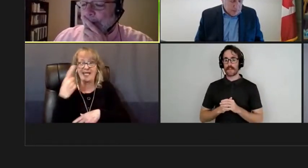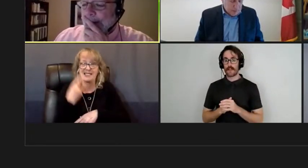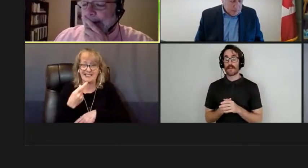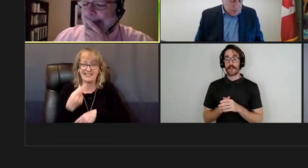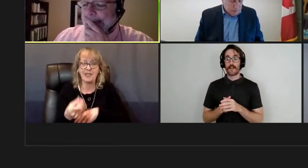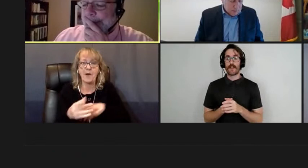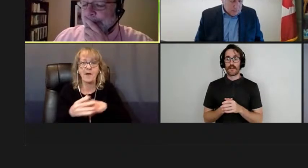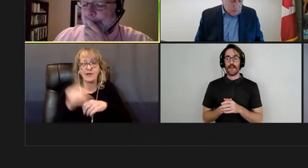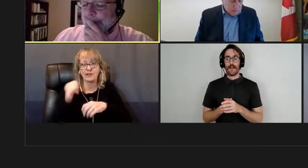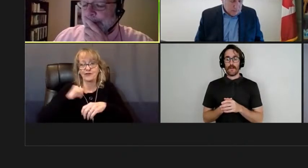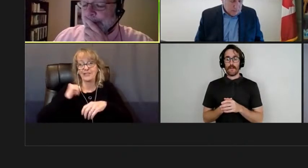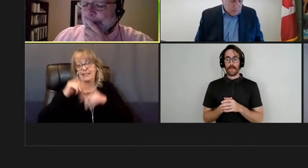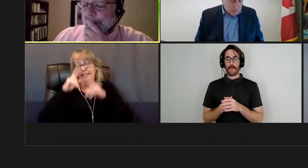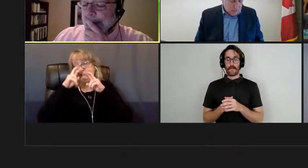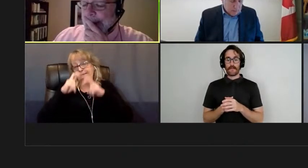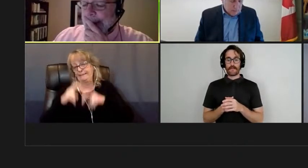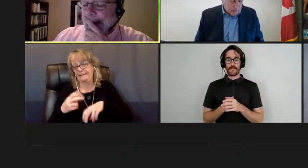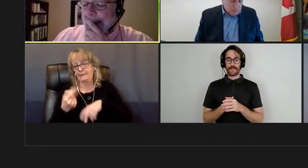know,